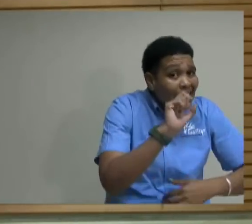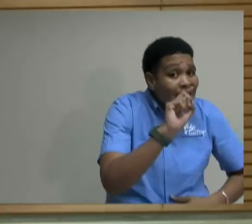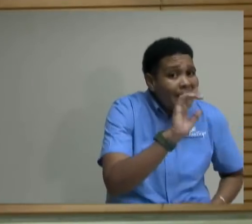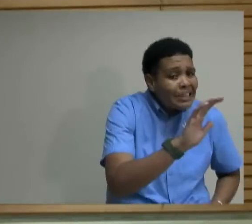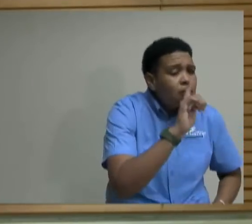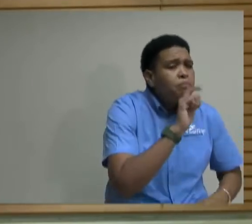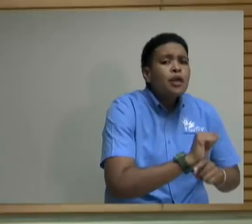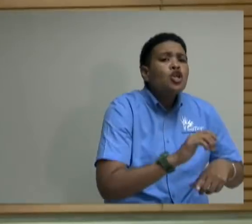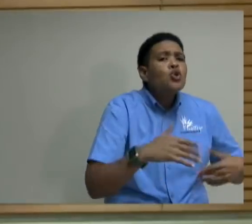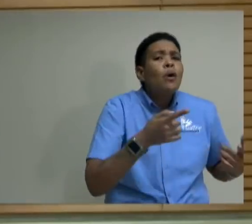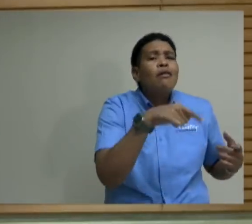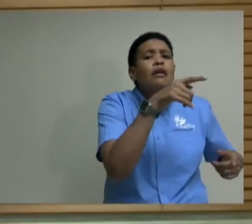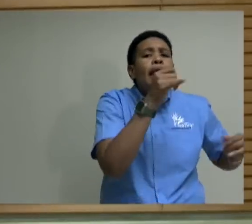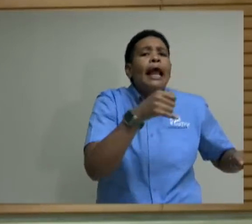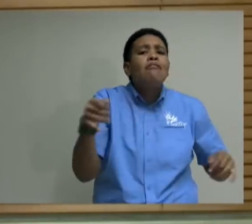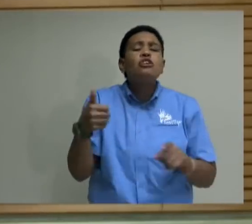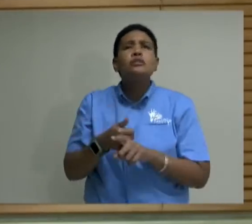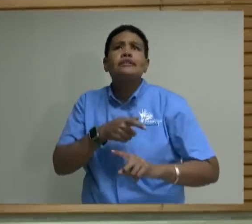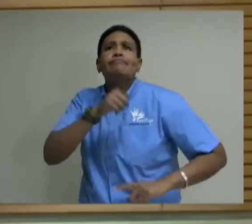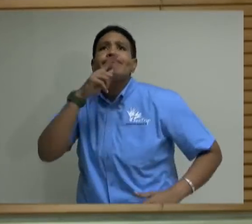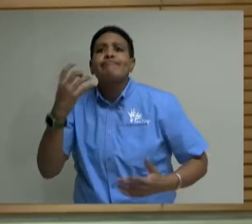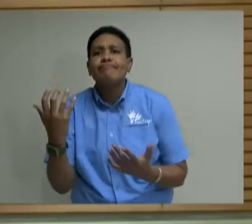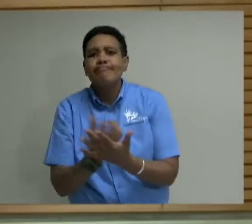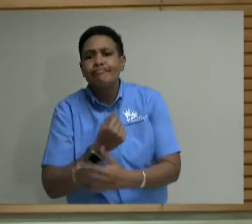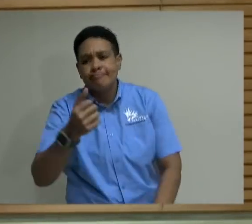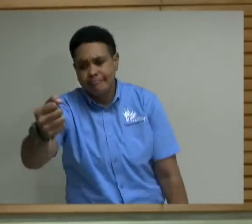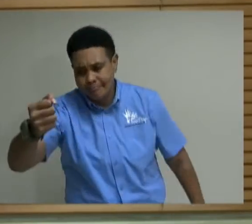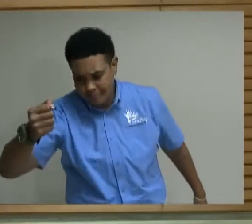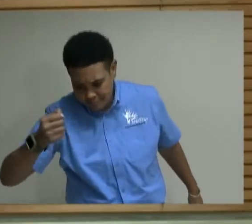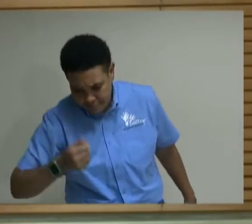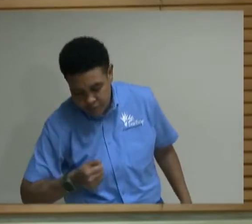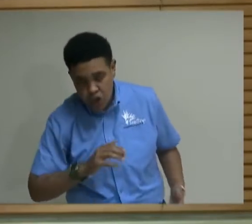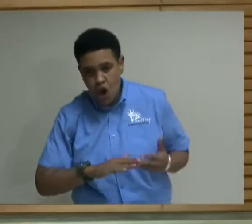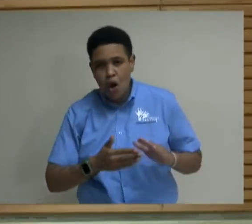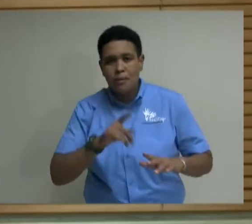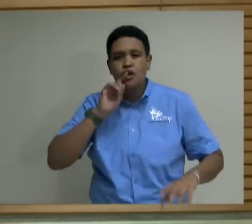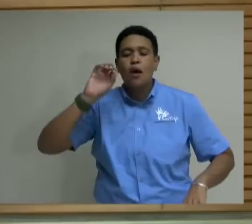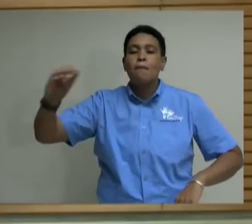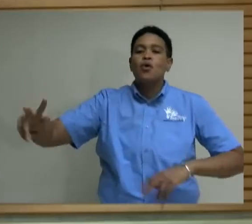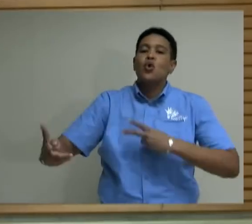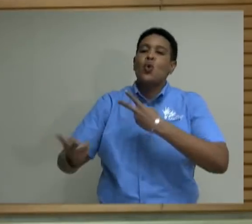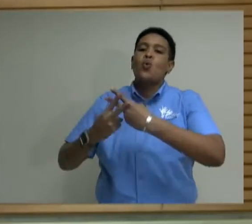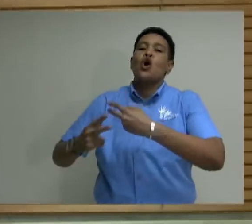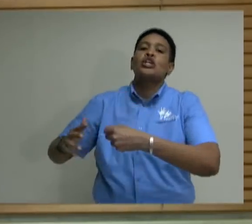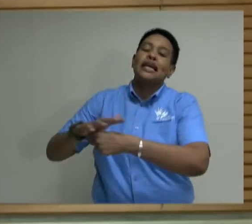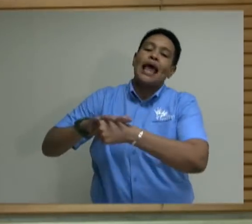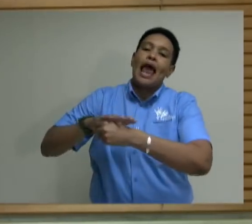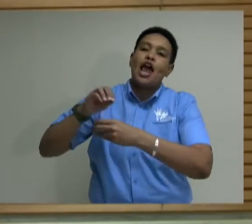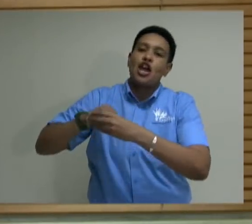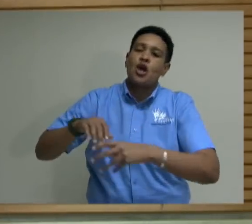to ensure that these individuals were taken out of the community and placed in a quarantine area.